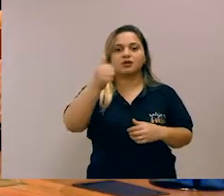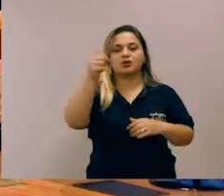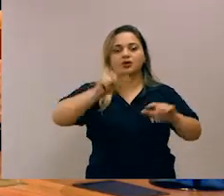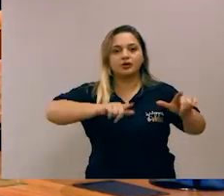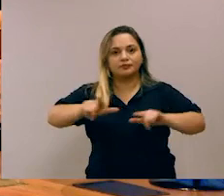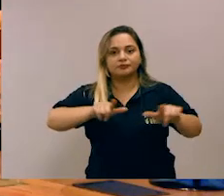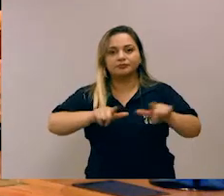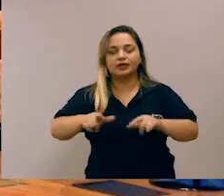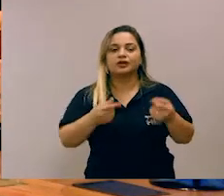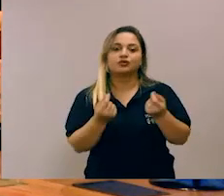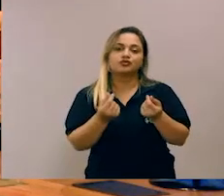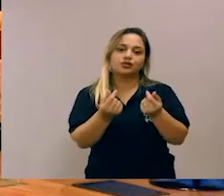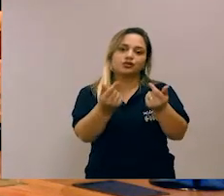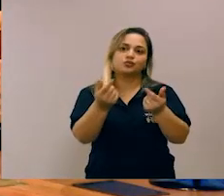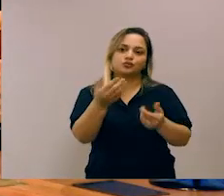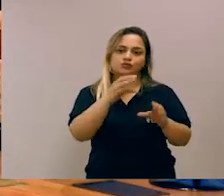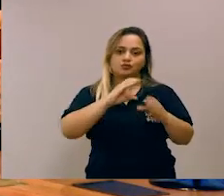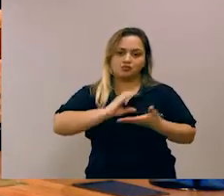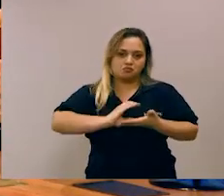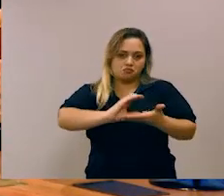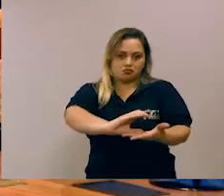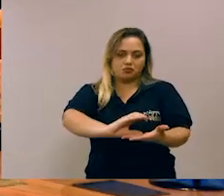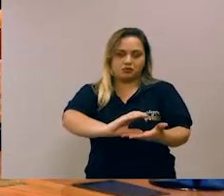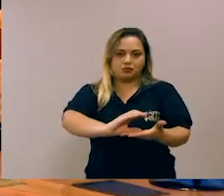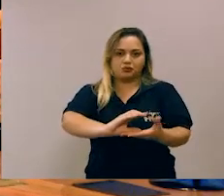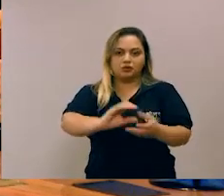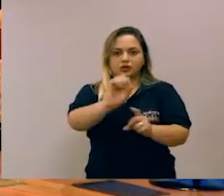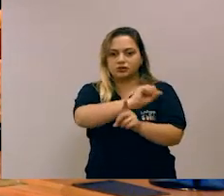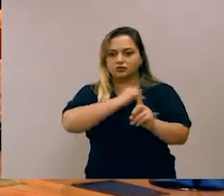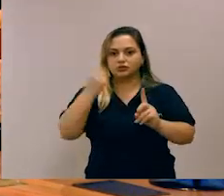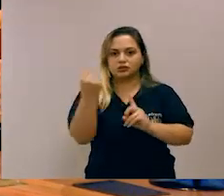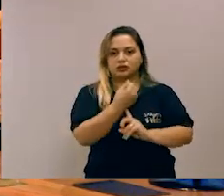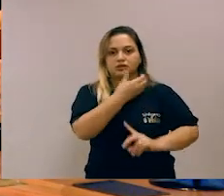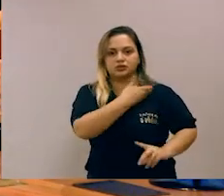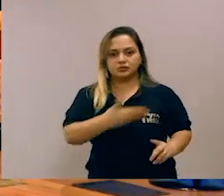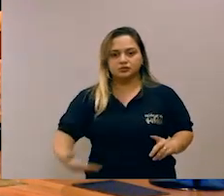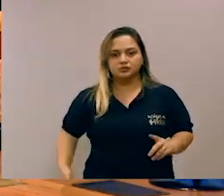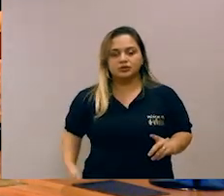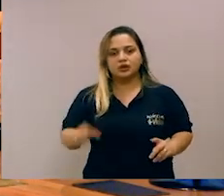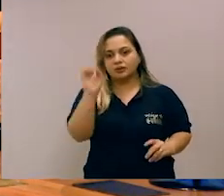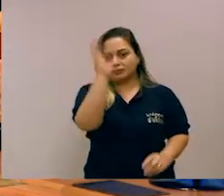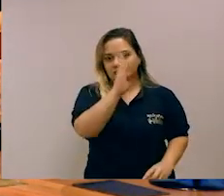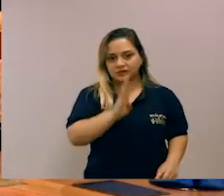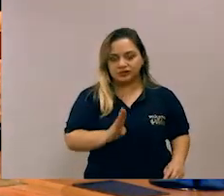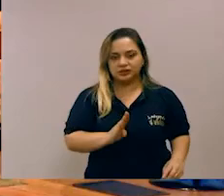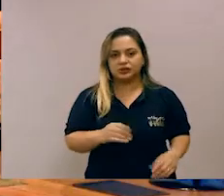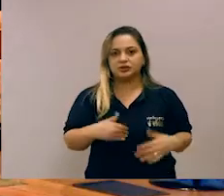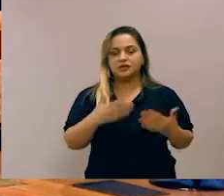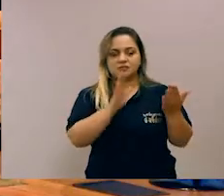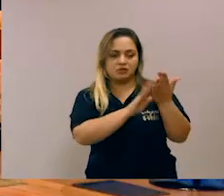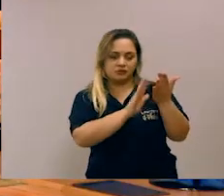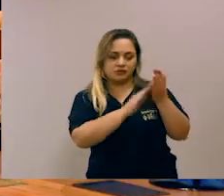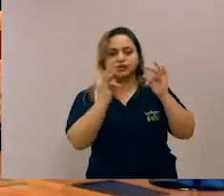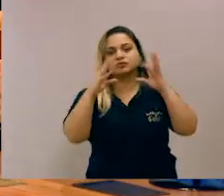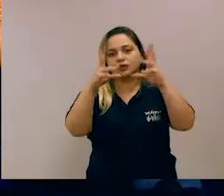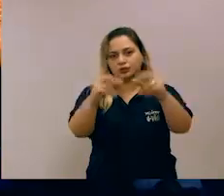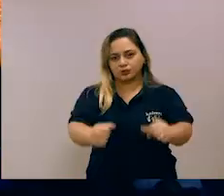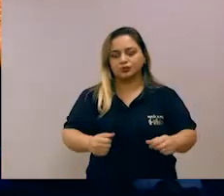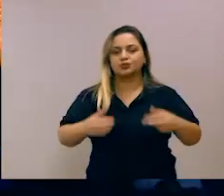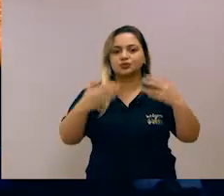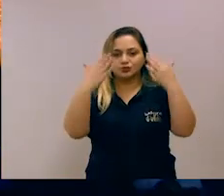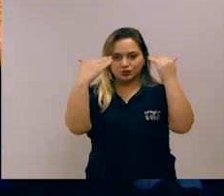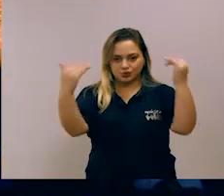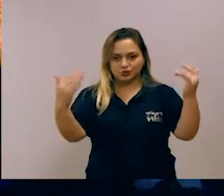also how we can invest our public resources better and invest it in the Brazilian society. I congratulate you all, have a good